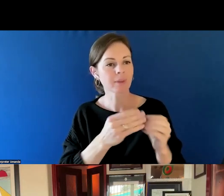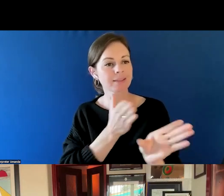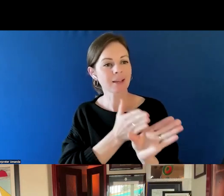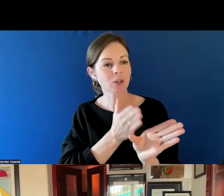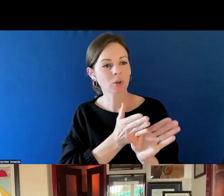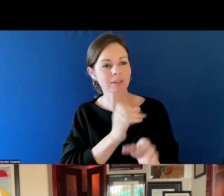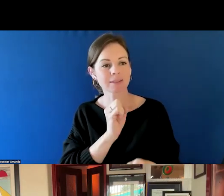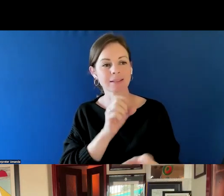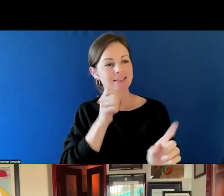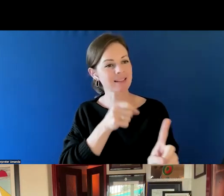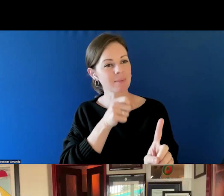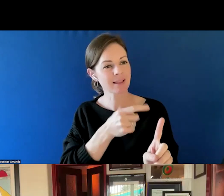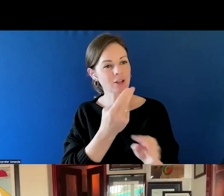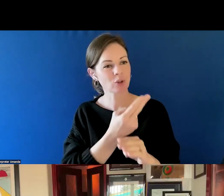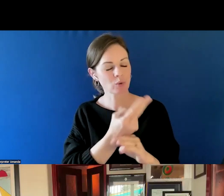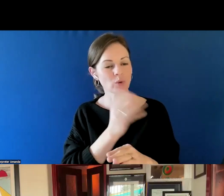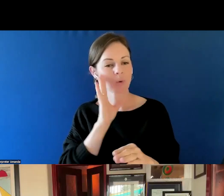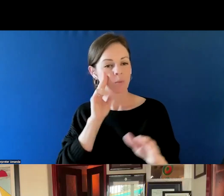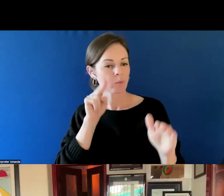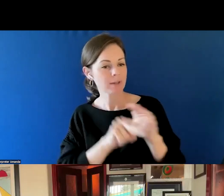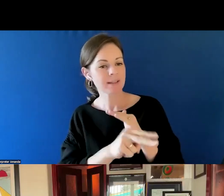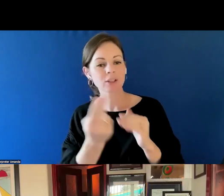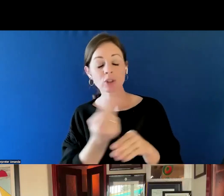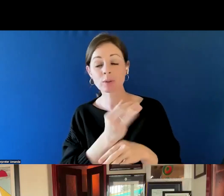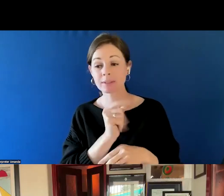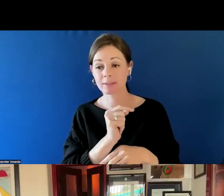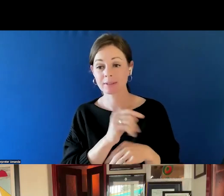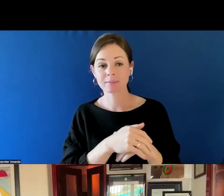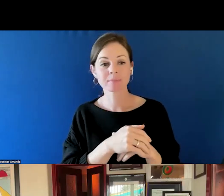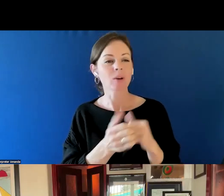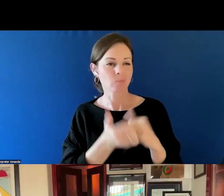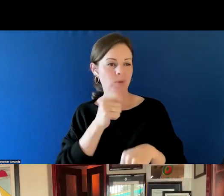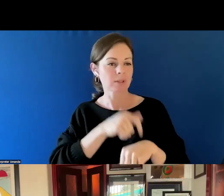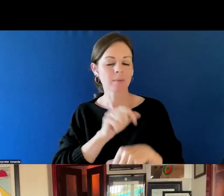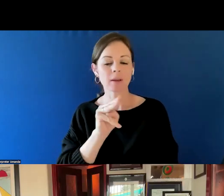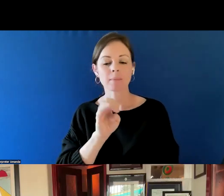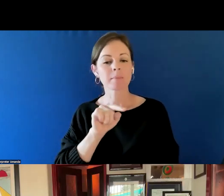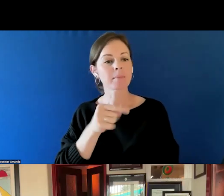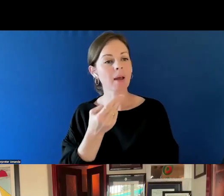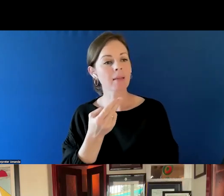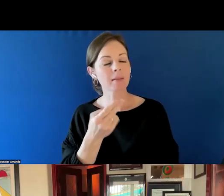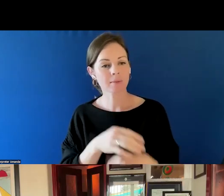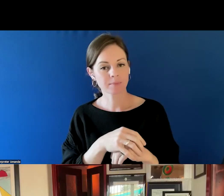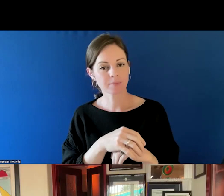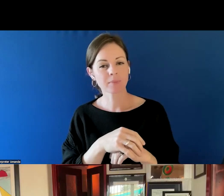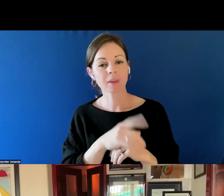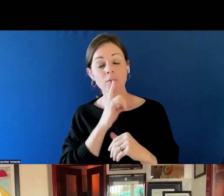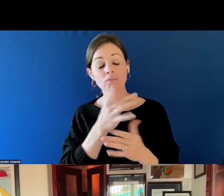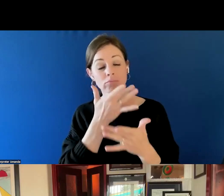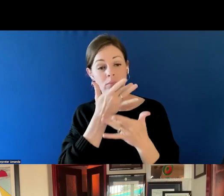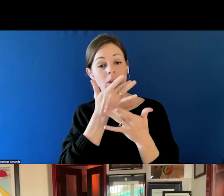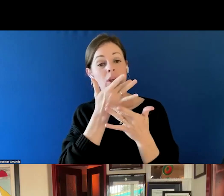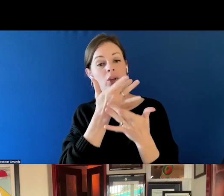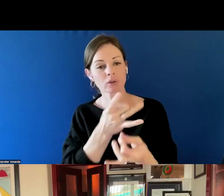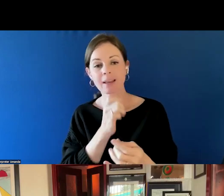was another predictor of utilization, which in our settings primarily meth. And then interestingly, the